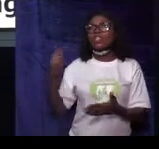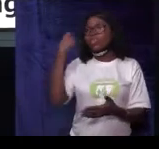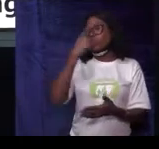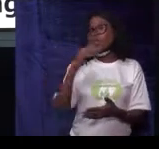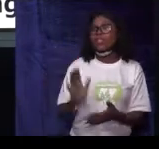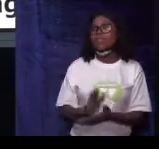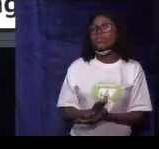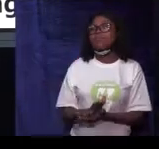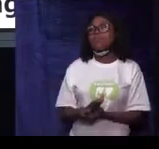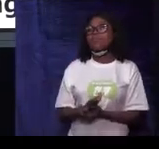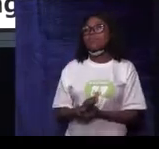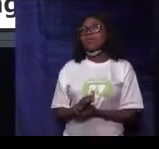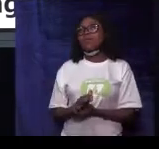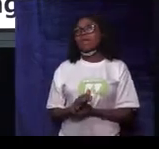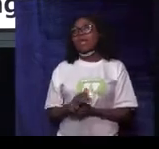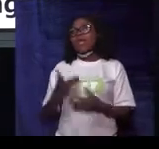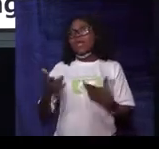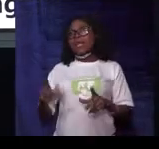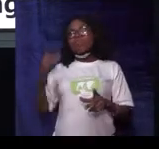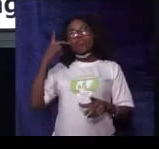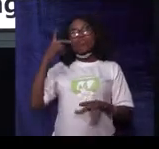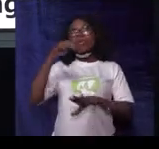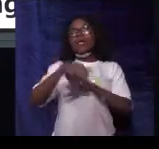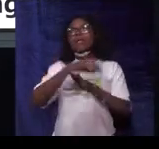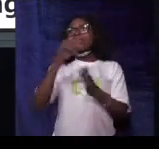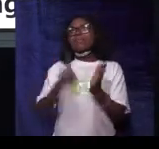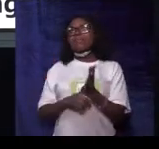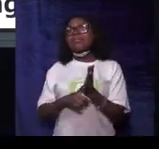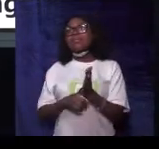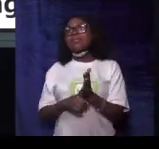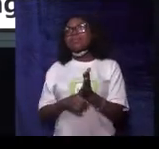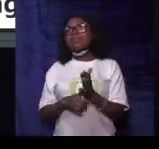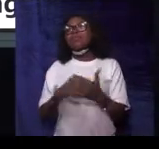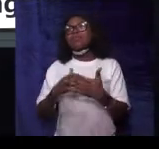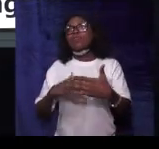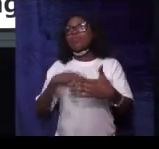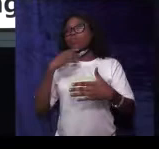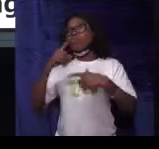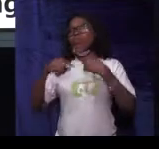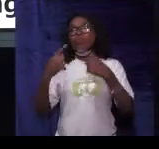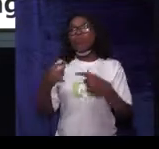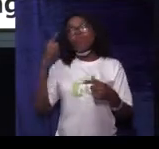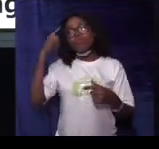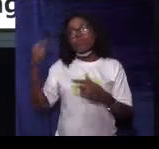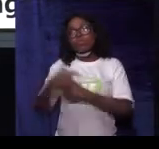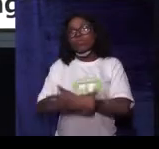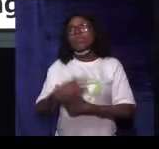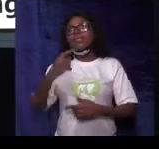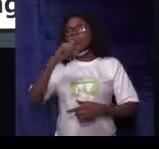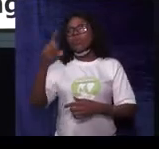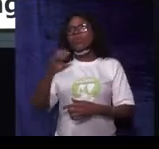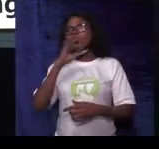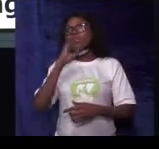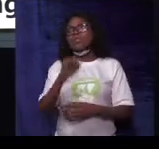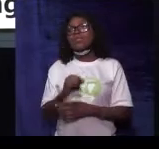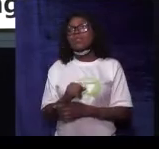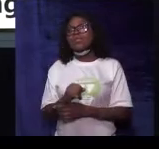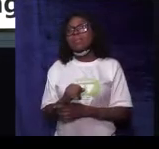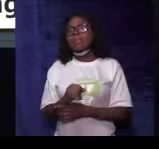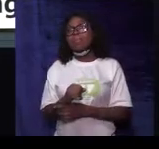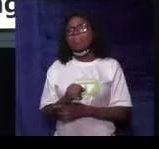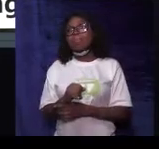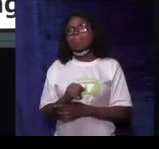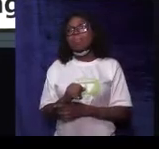surface. Let's look at this before we call it a day and see the winner for today. The question is,